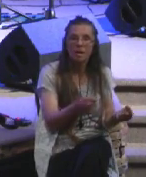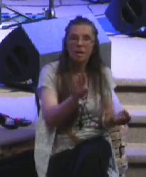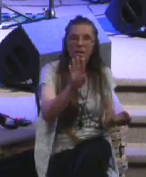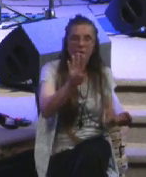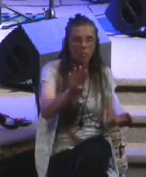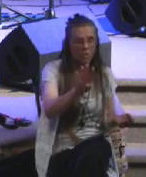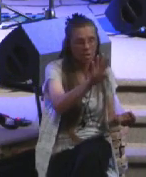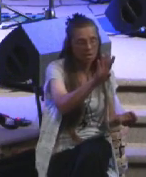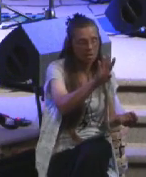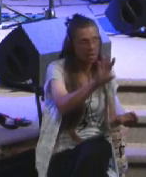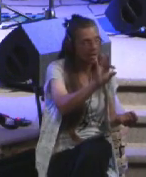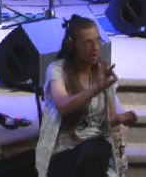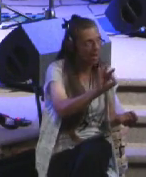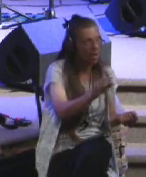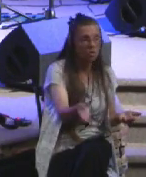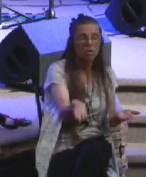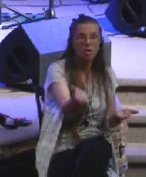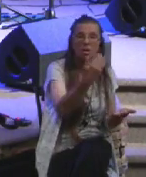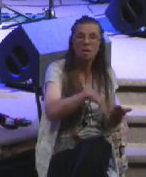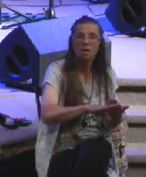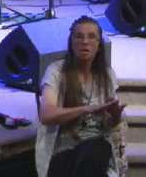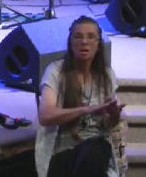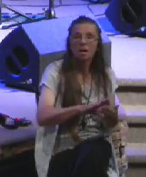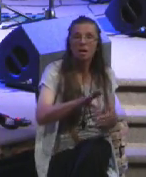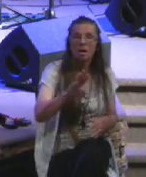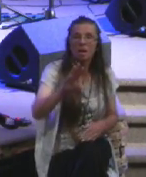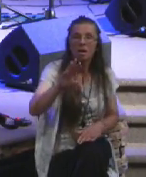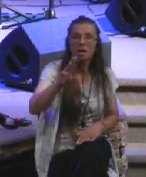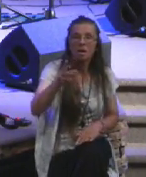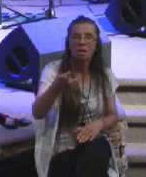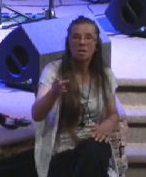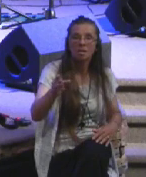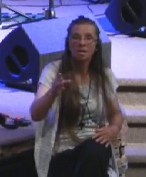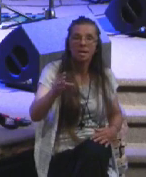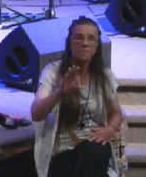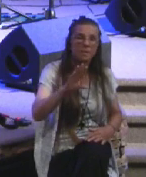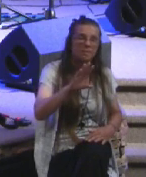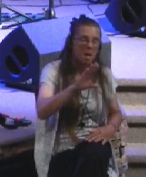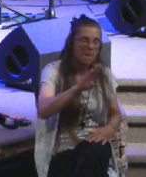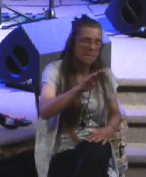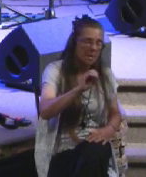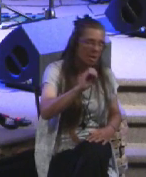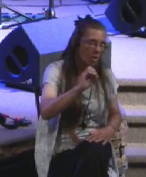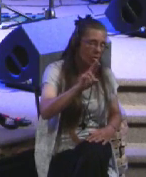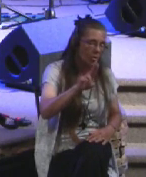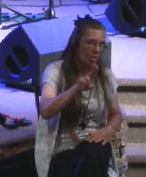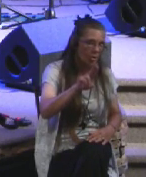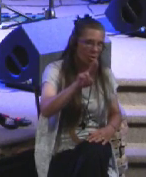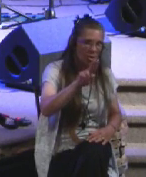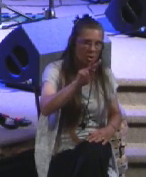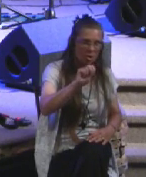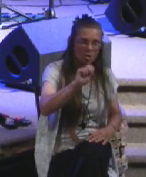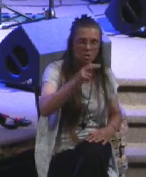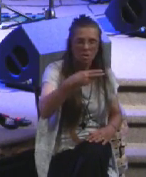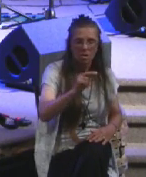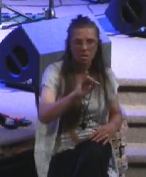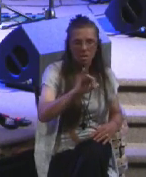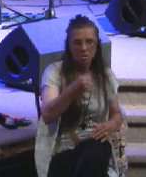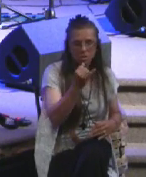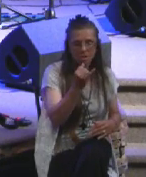49th letter, you're going to come across the names of Boaz, you're going to come across the name of Ruth, of Obed,